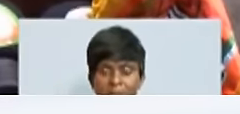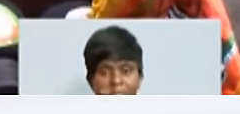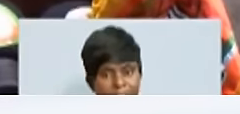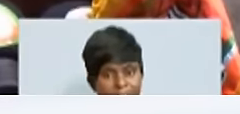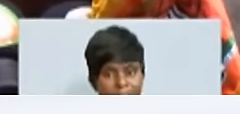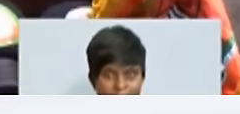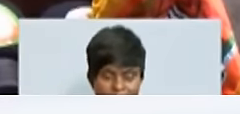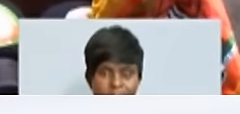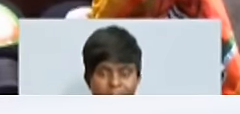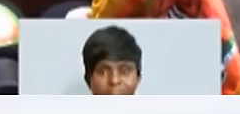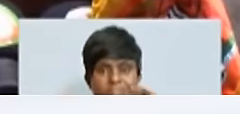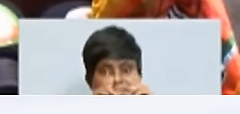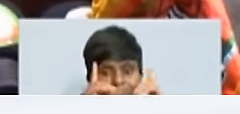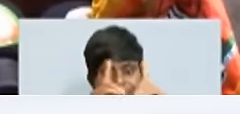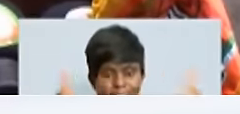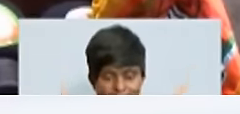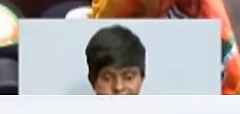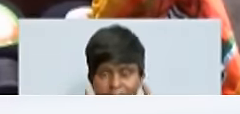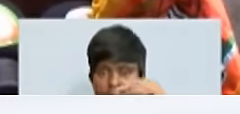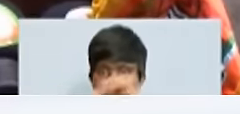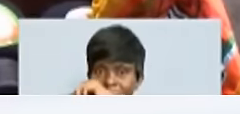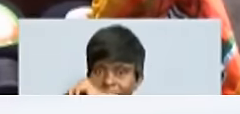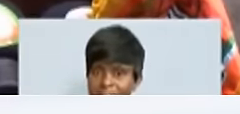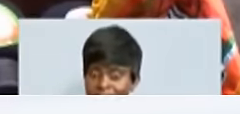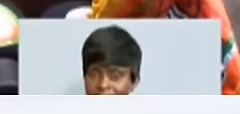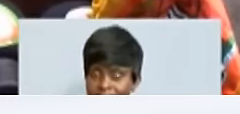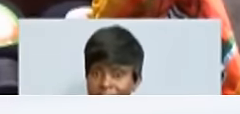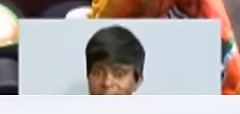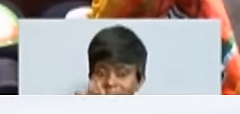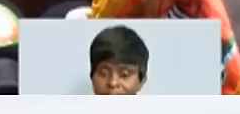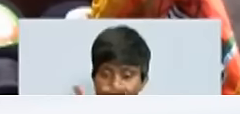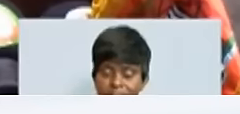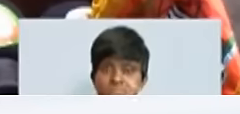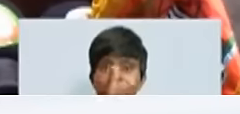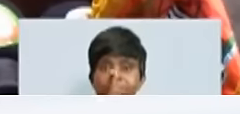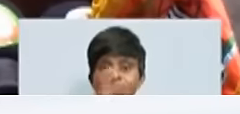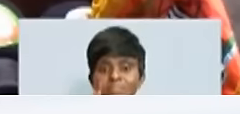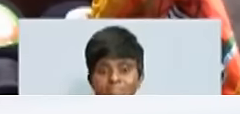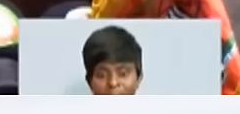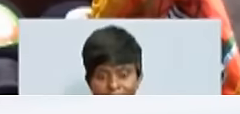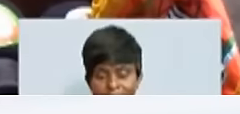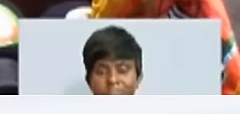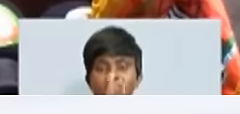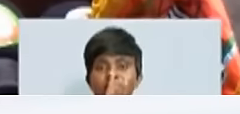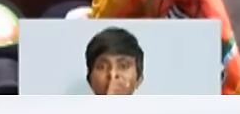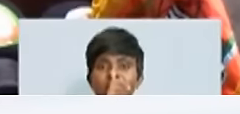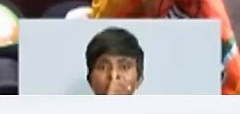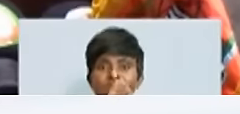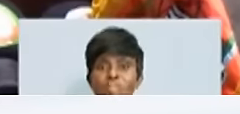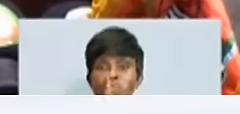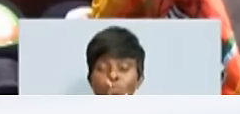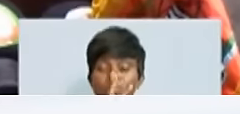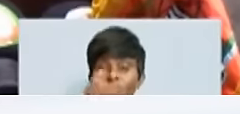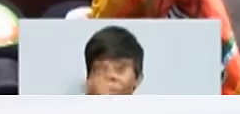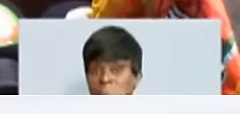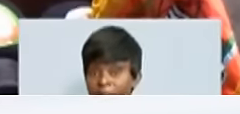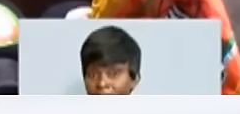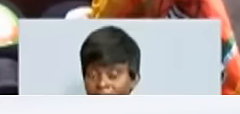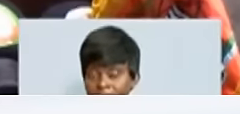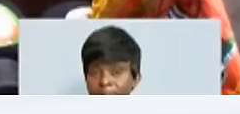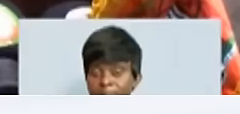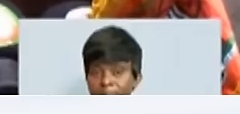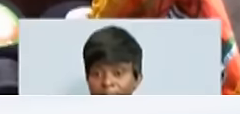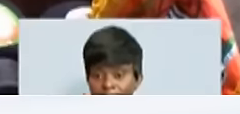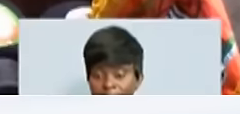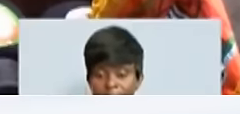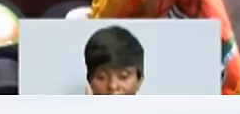facilities, dams, weirs, surface water, underground water. Water mapping